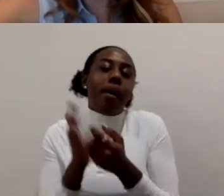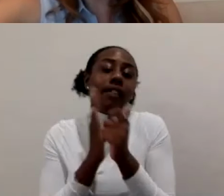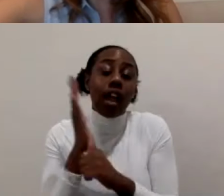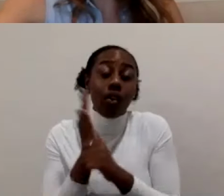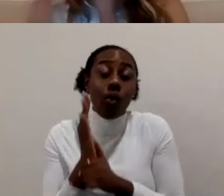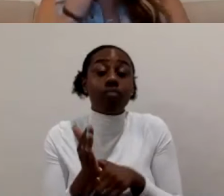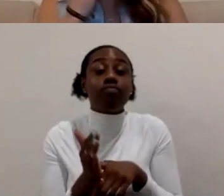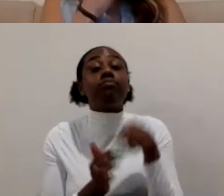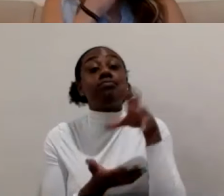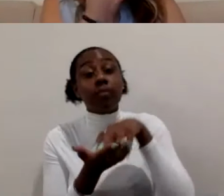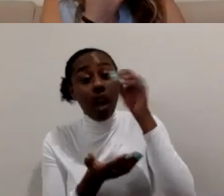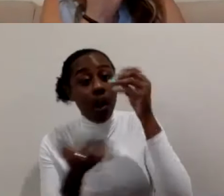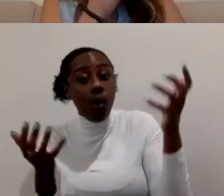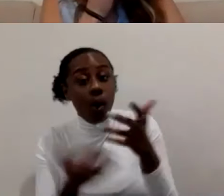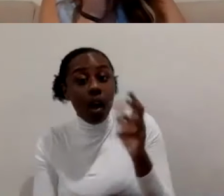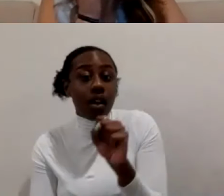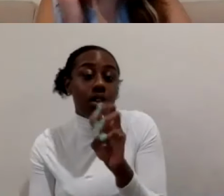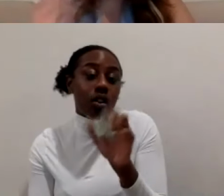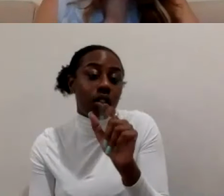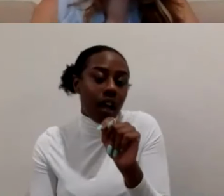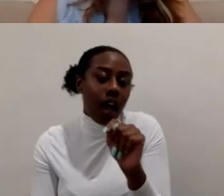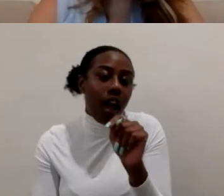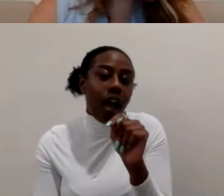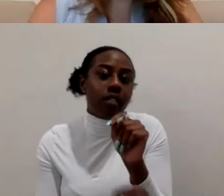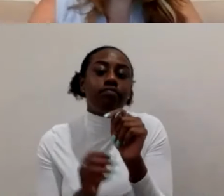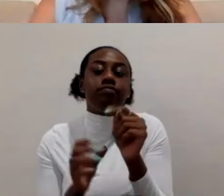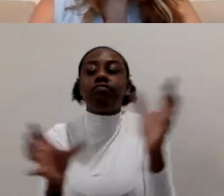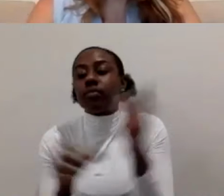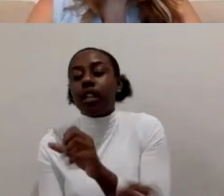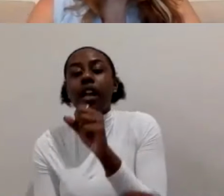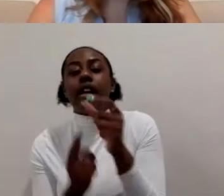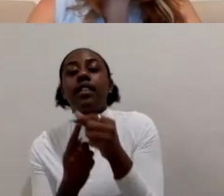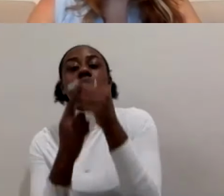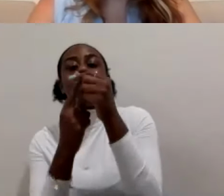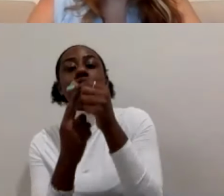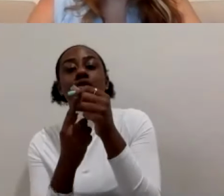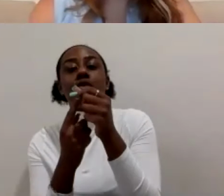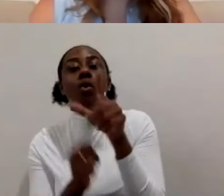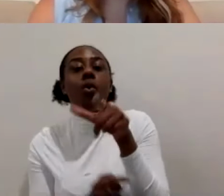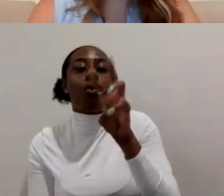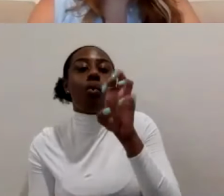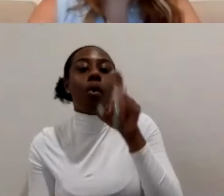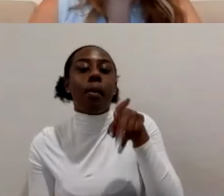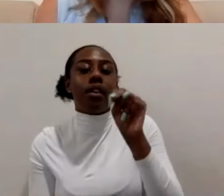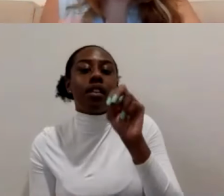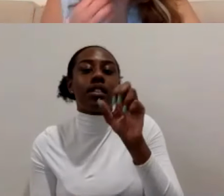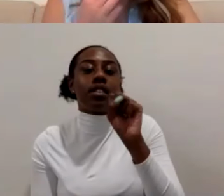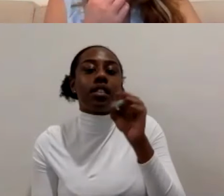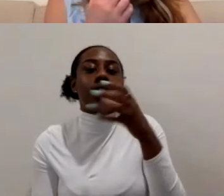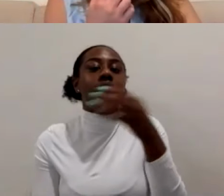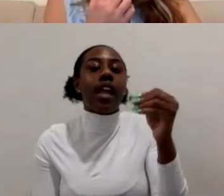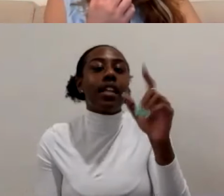team, while it stands for Special Weapons and Tactics, was almost called the Special Weapons Attack